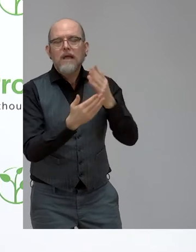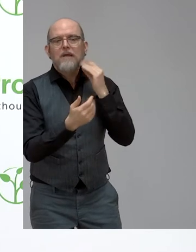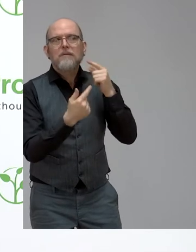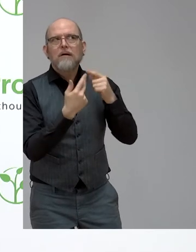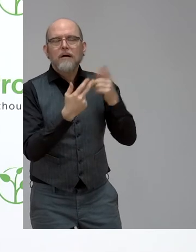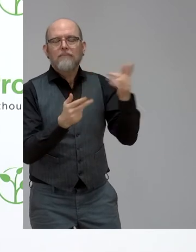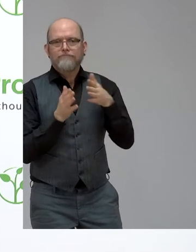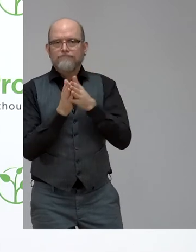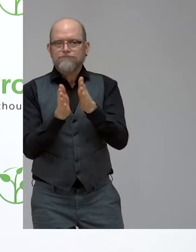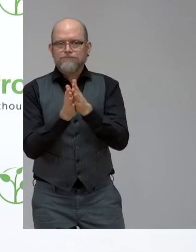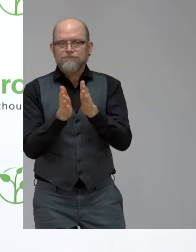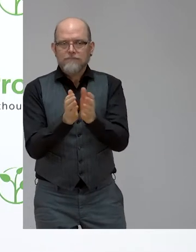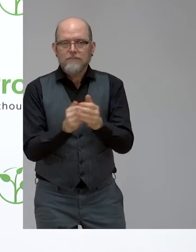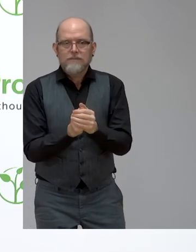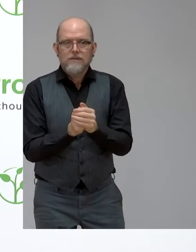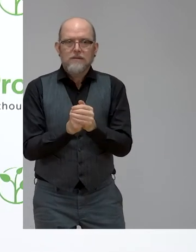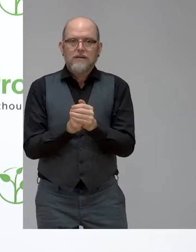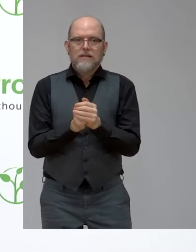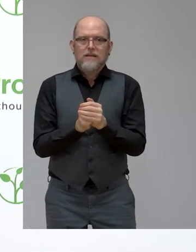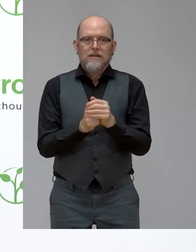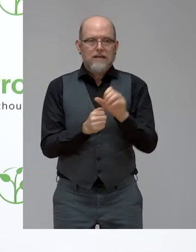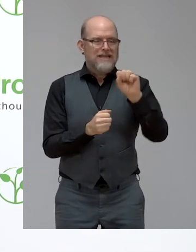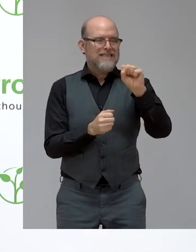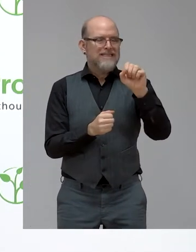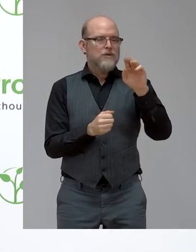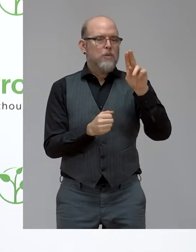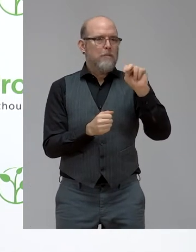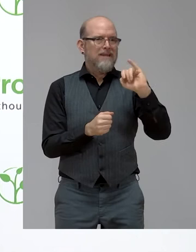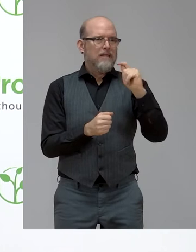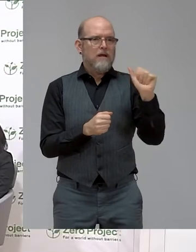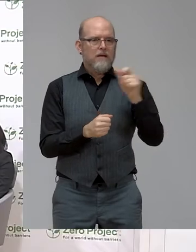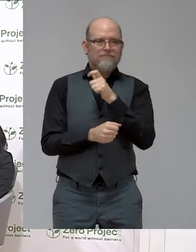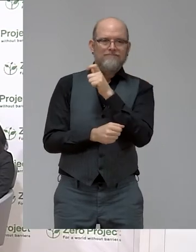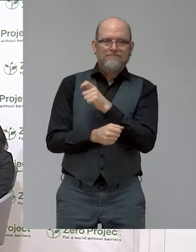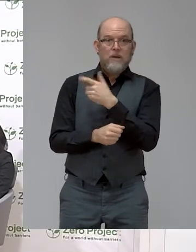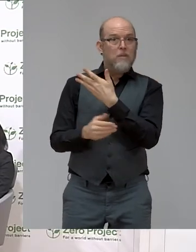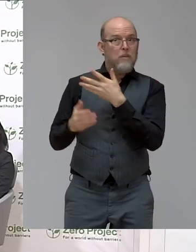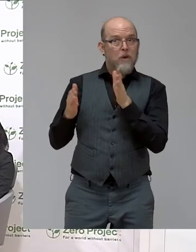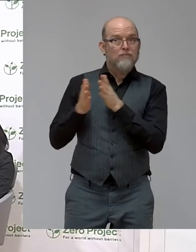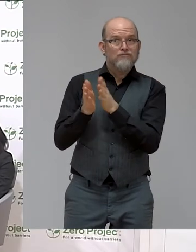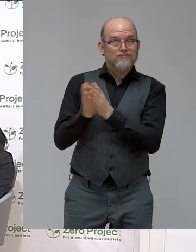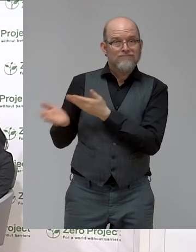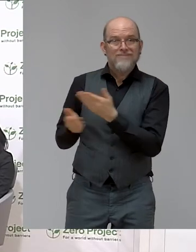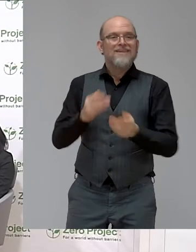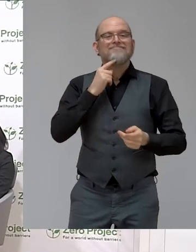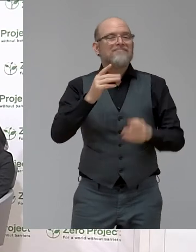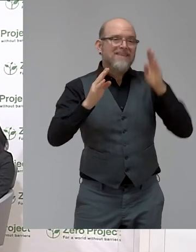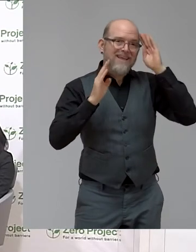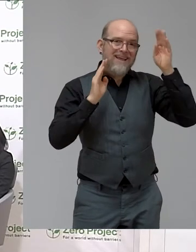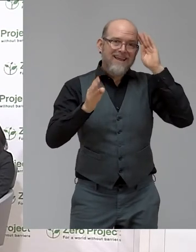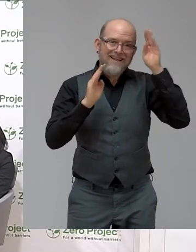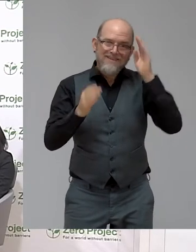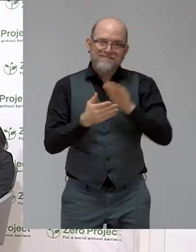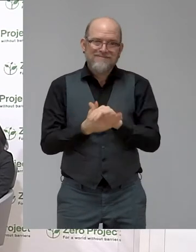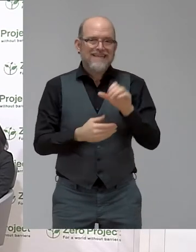a couple words and introduce the upcoming video? Sure. So, hi, everybody. My name is Sumita, and despite only having